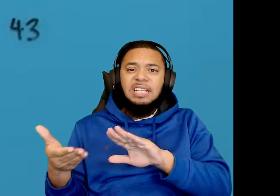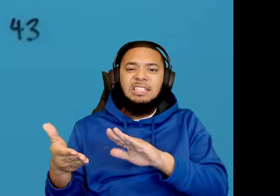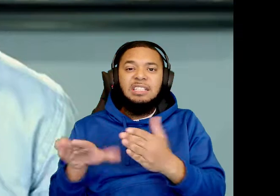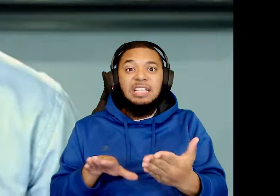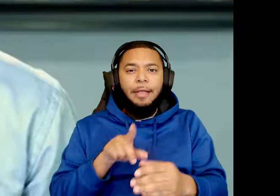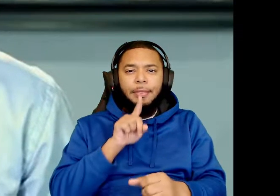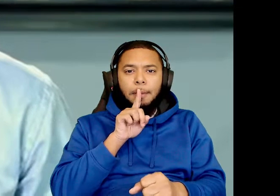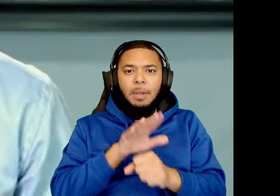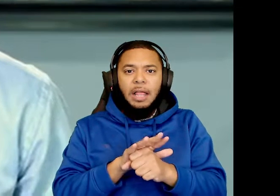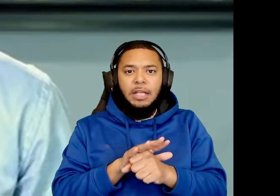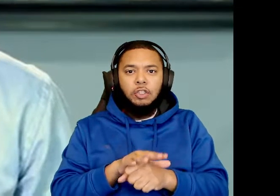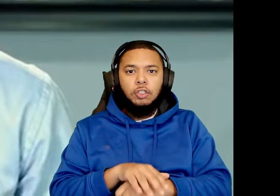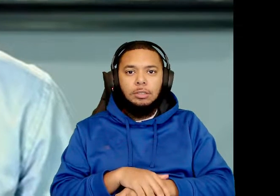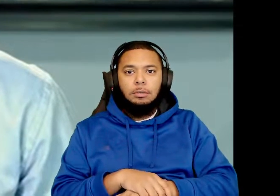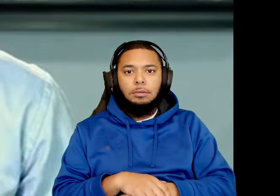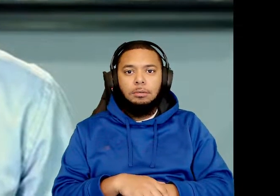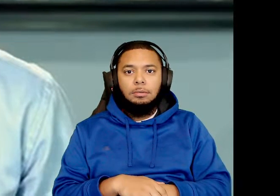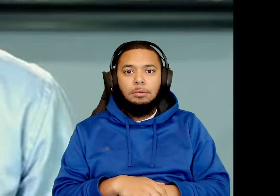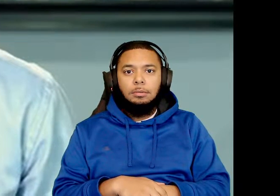pledge.